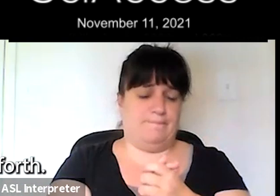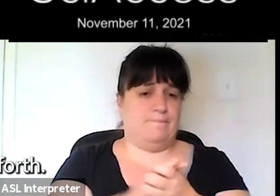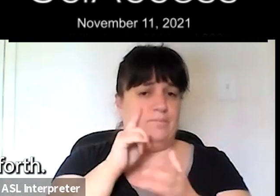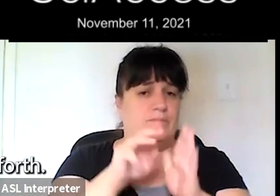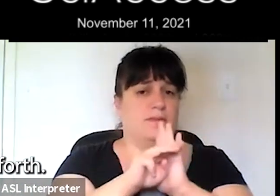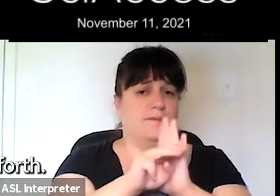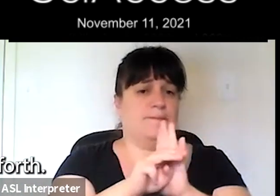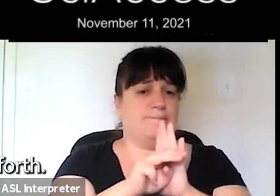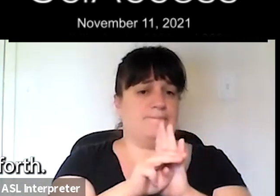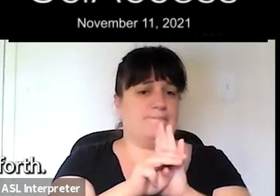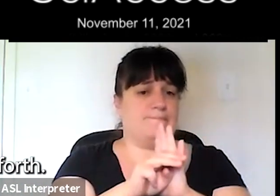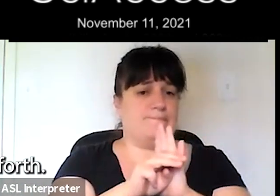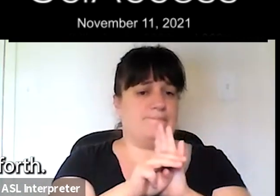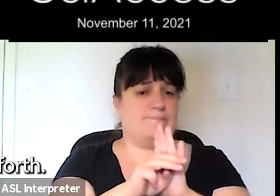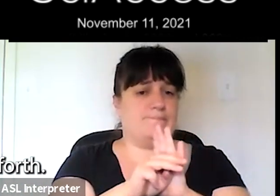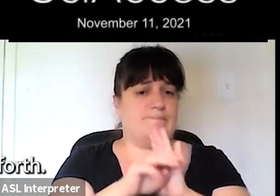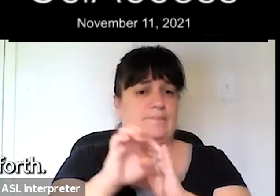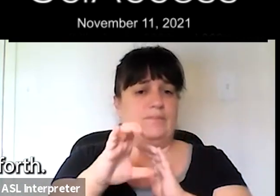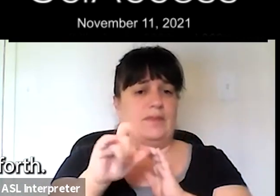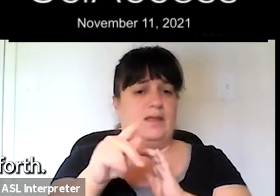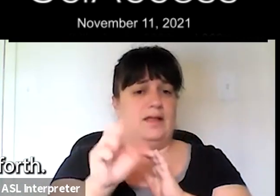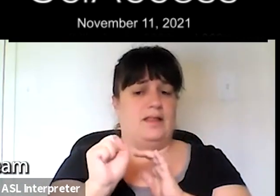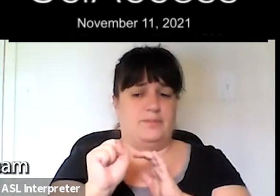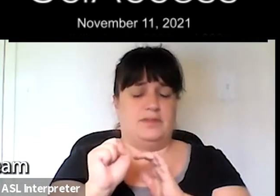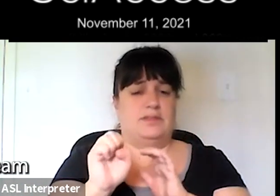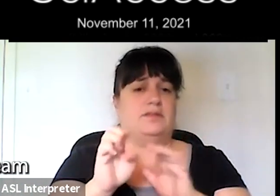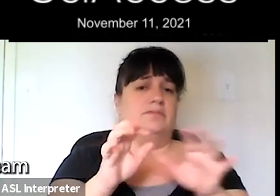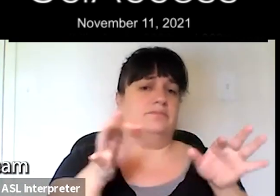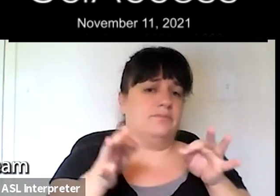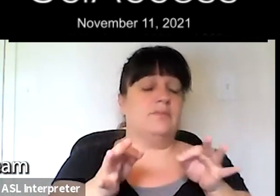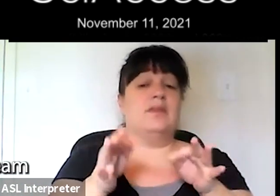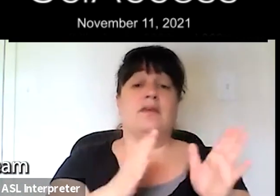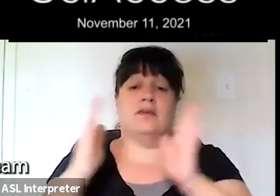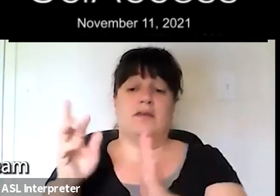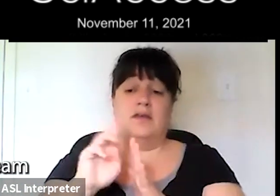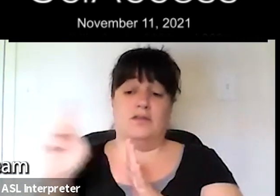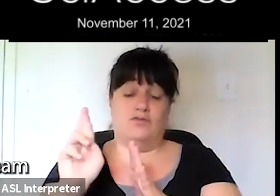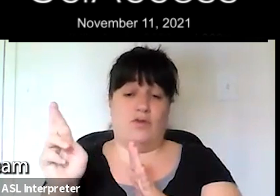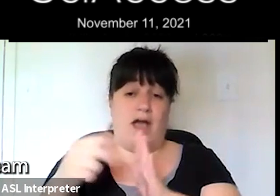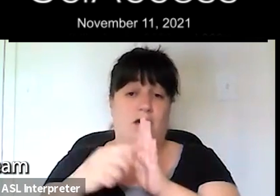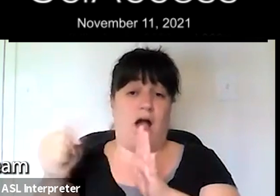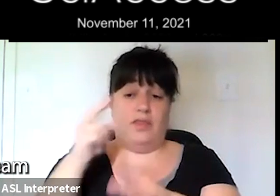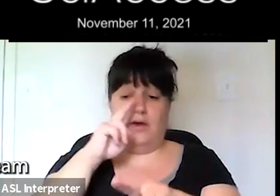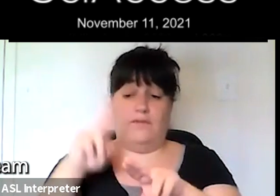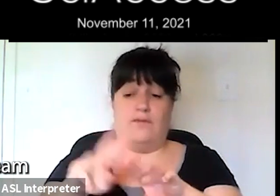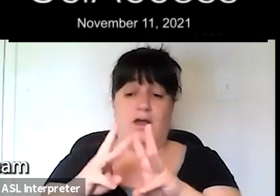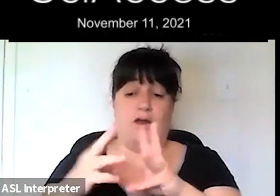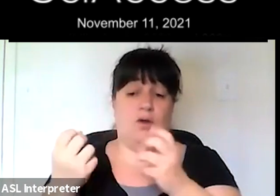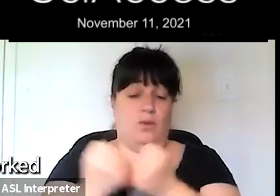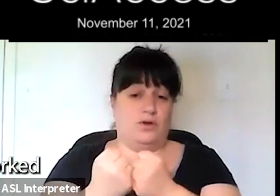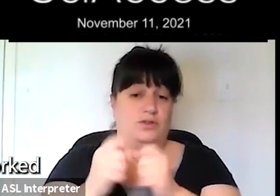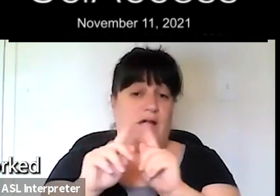model the eclipse parameters and so forth. And then shown on the right is another fun workshop that our